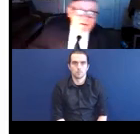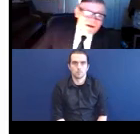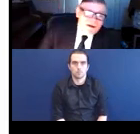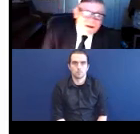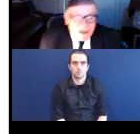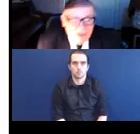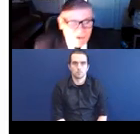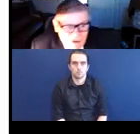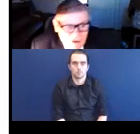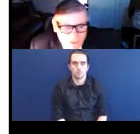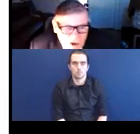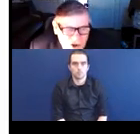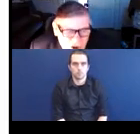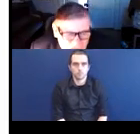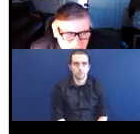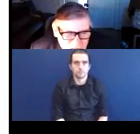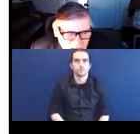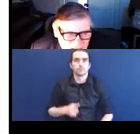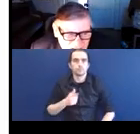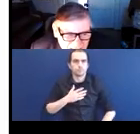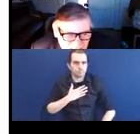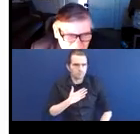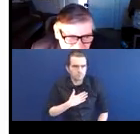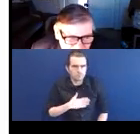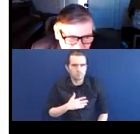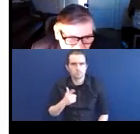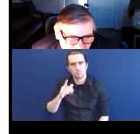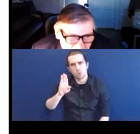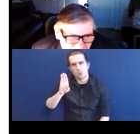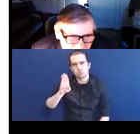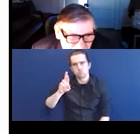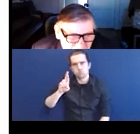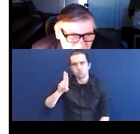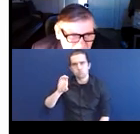Bruce. So what's your answer to my question there? Obviously, you've got the